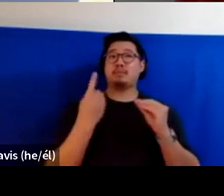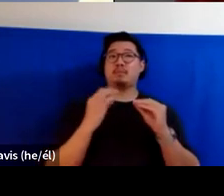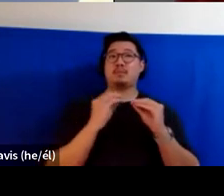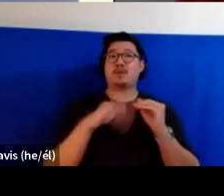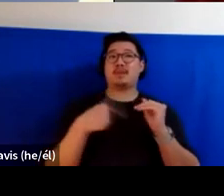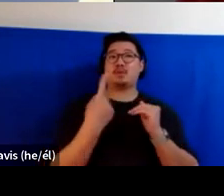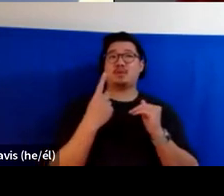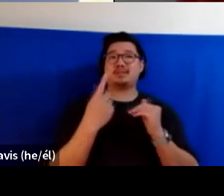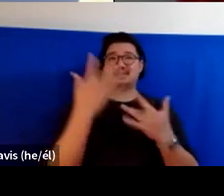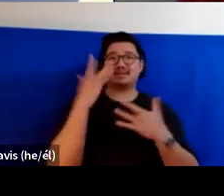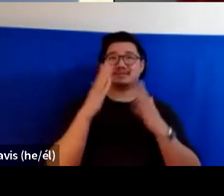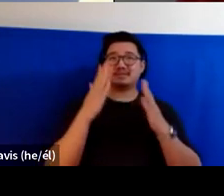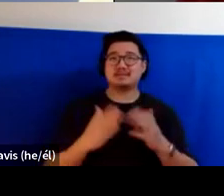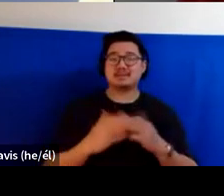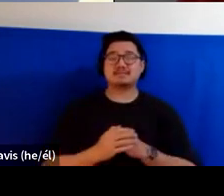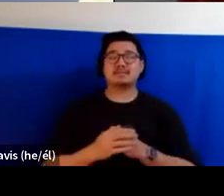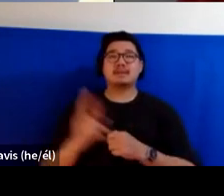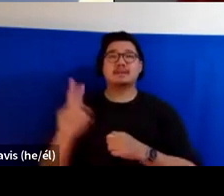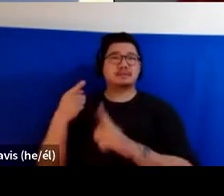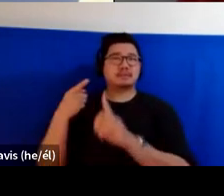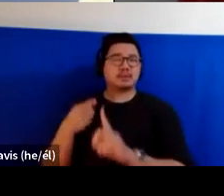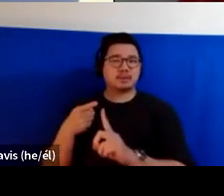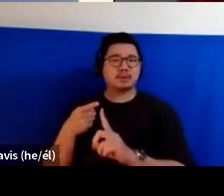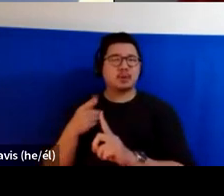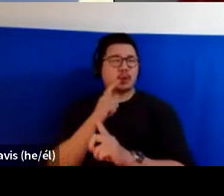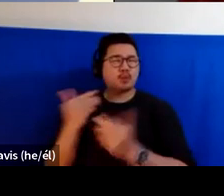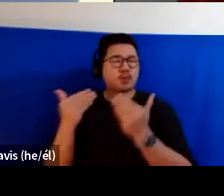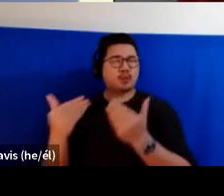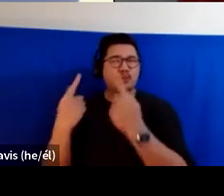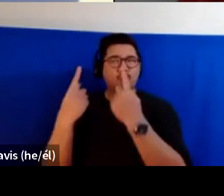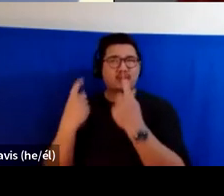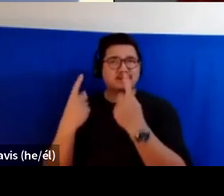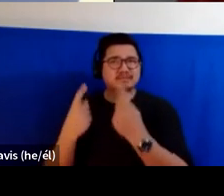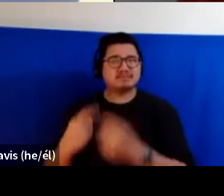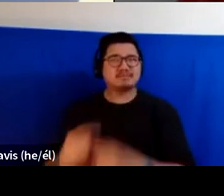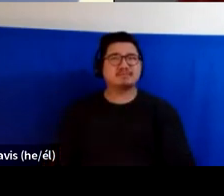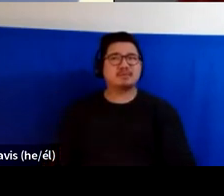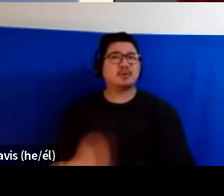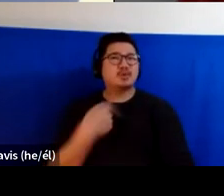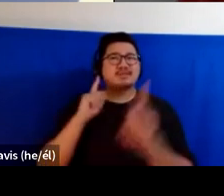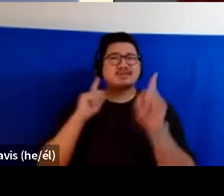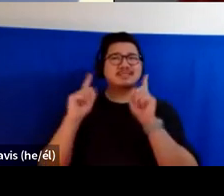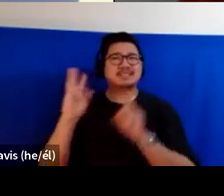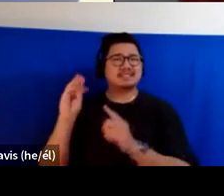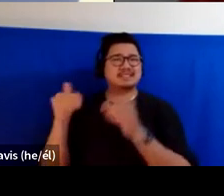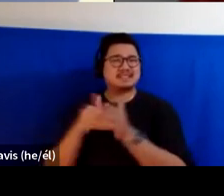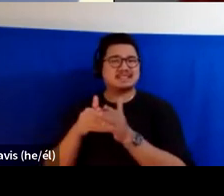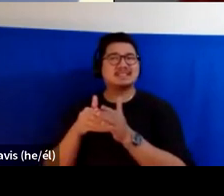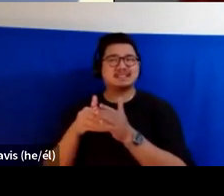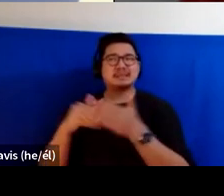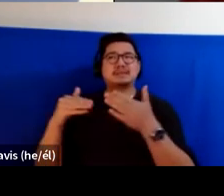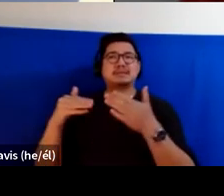so then the second point is who gets tested and we've heard in the 60 000 member community